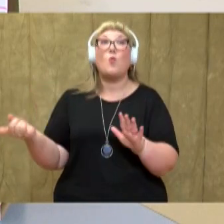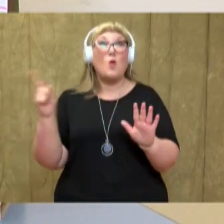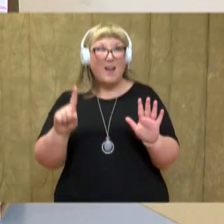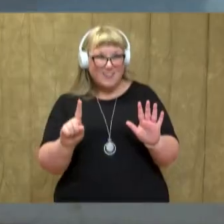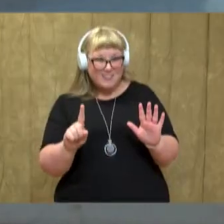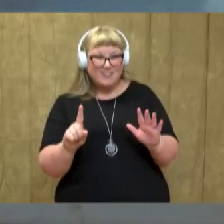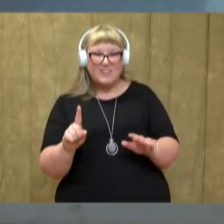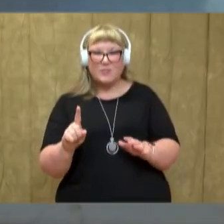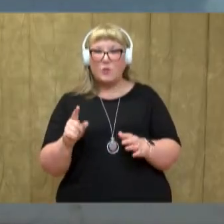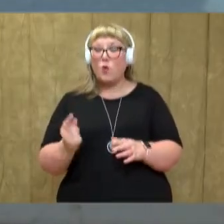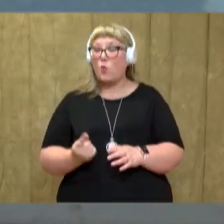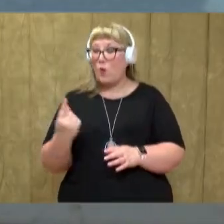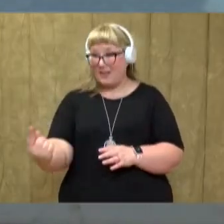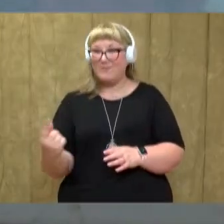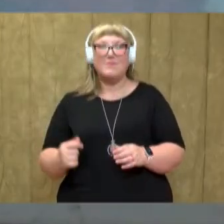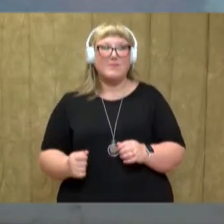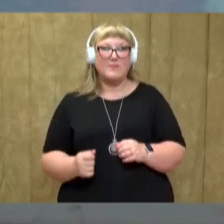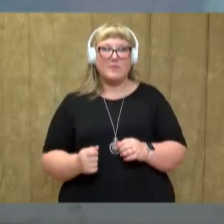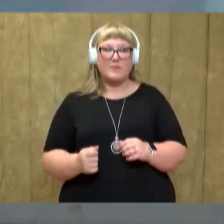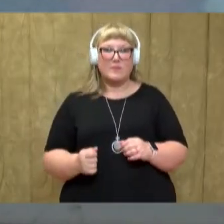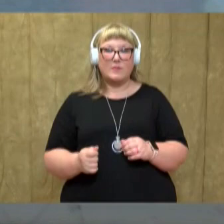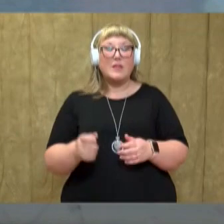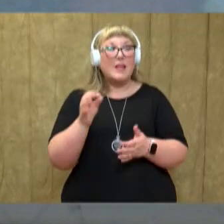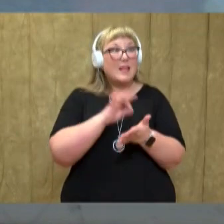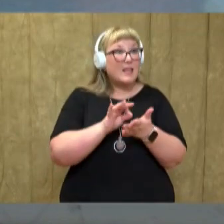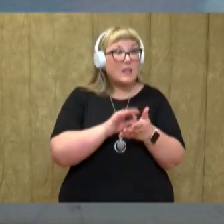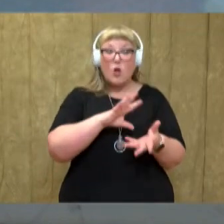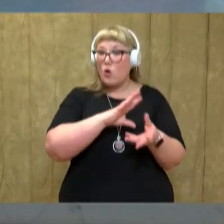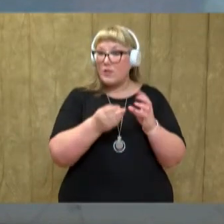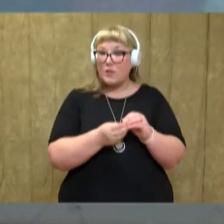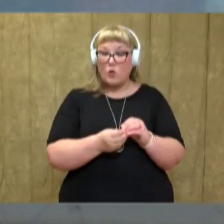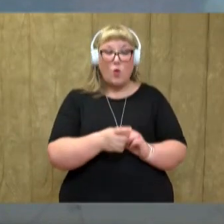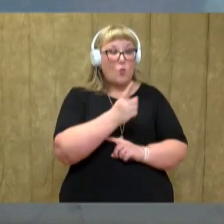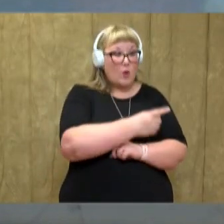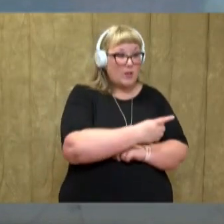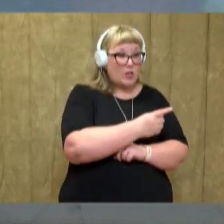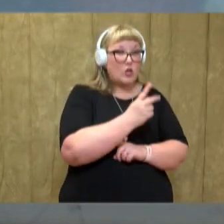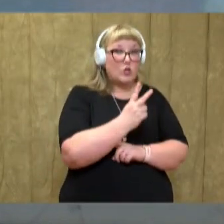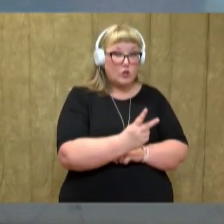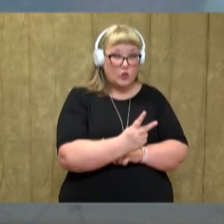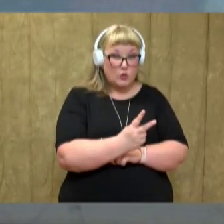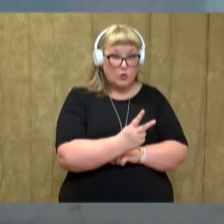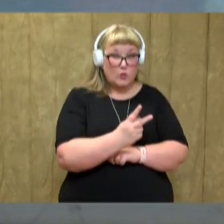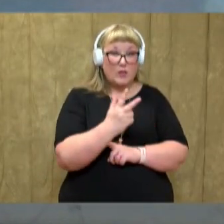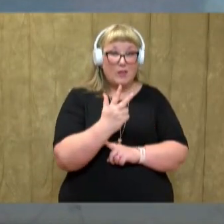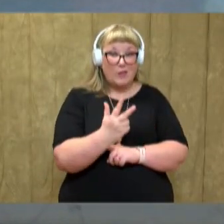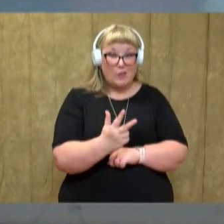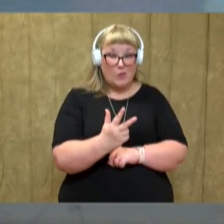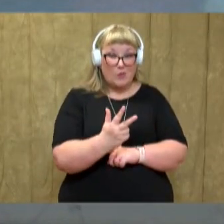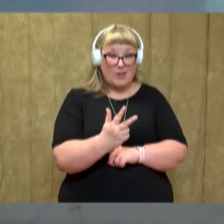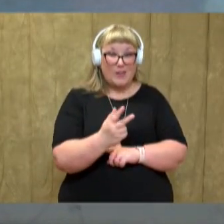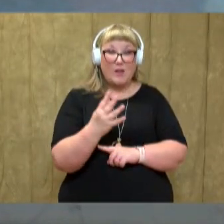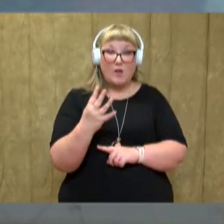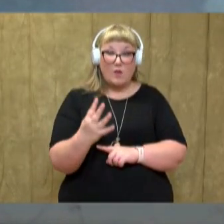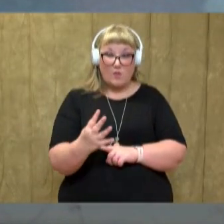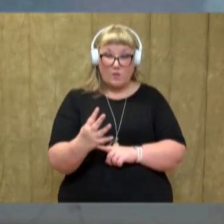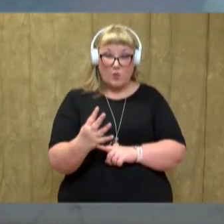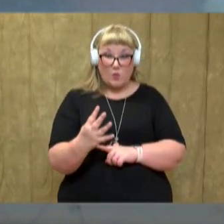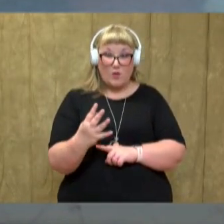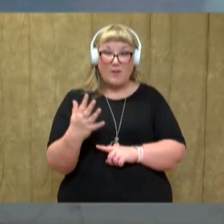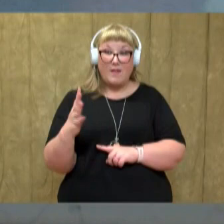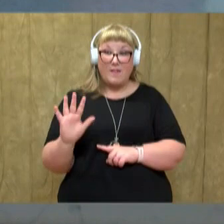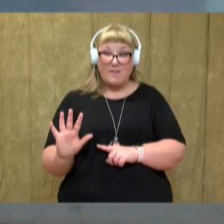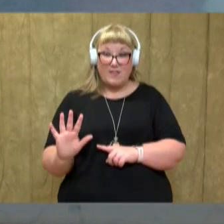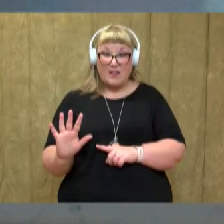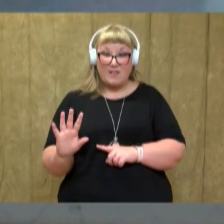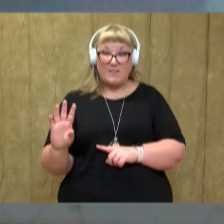1. Good job. 1. Now let's count these all together. 1, 2, 3,